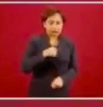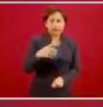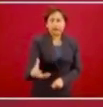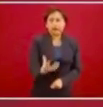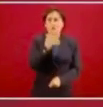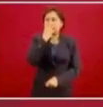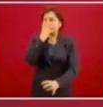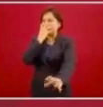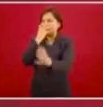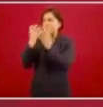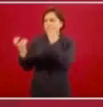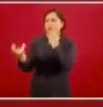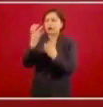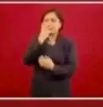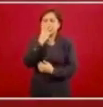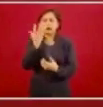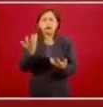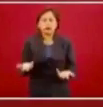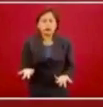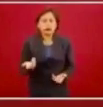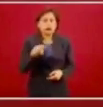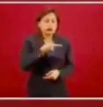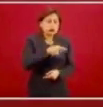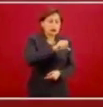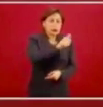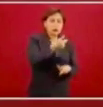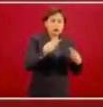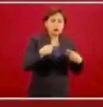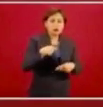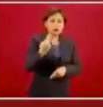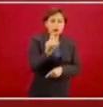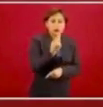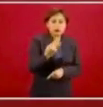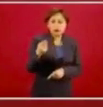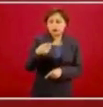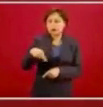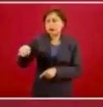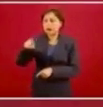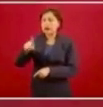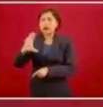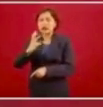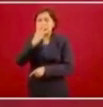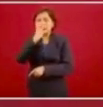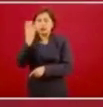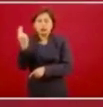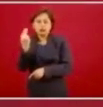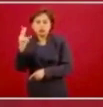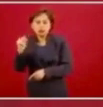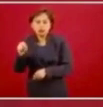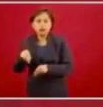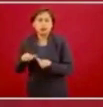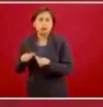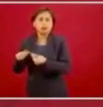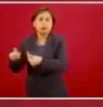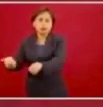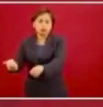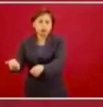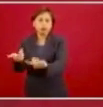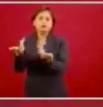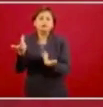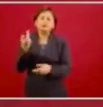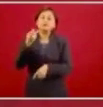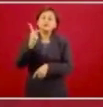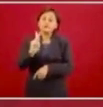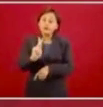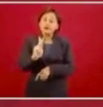if some of them want to use these kind of masks, the N95 mask, because of fear, but the situation